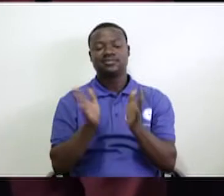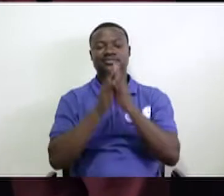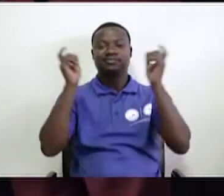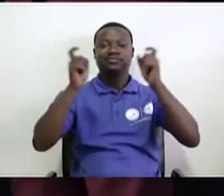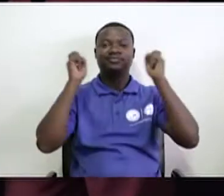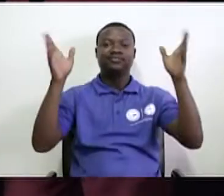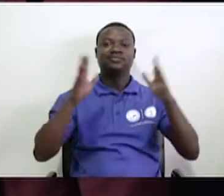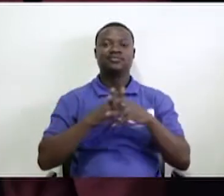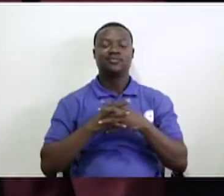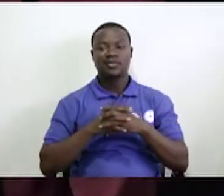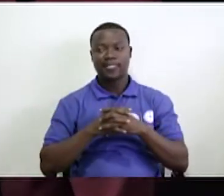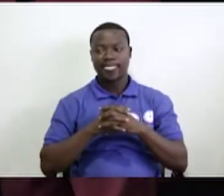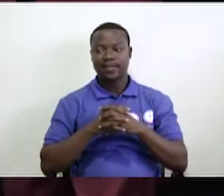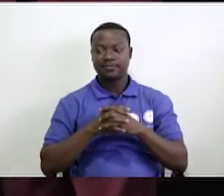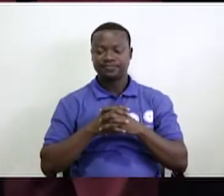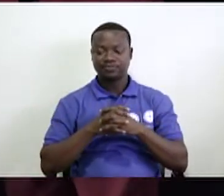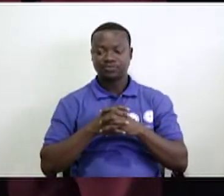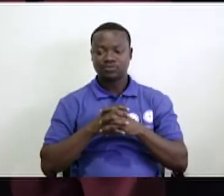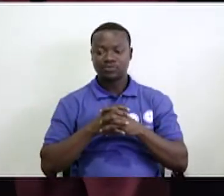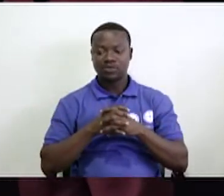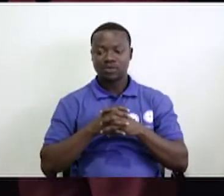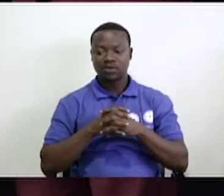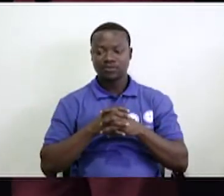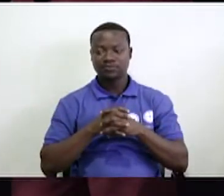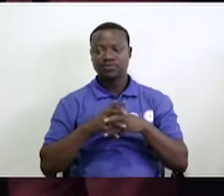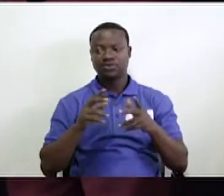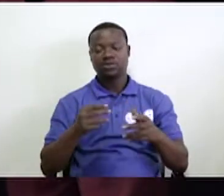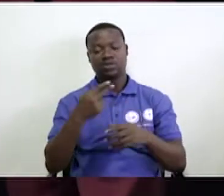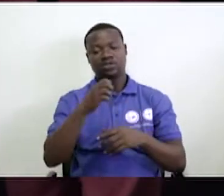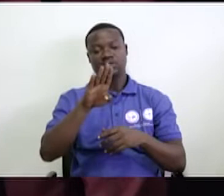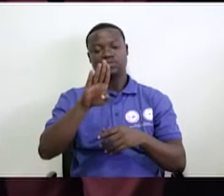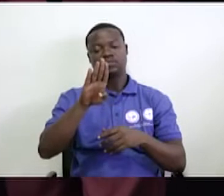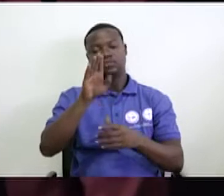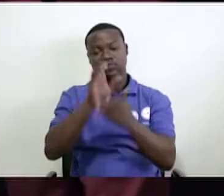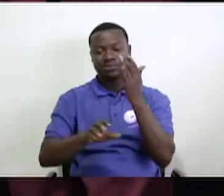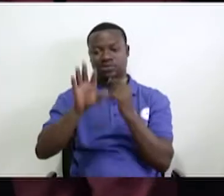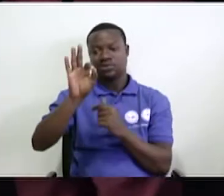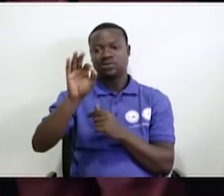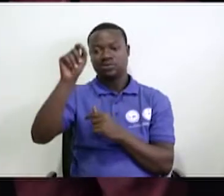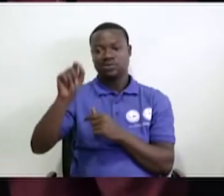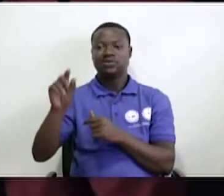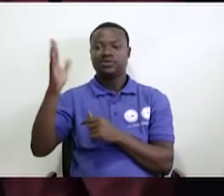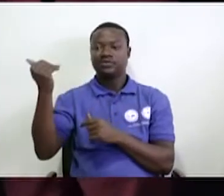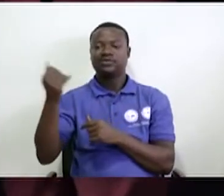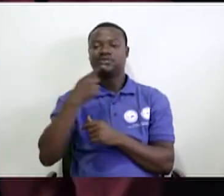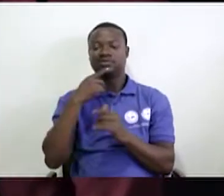Hallelujah. Amen. But you see, that Hebrews 9:15 is saying that Hebrew for humanity,